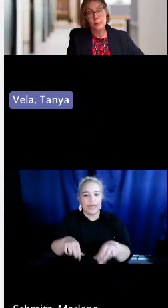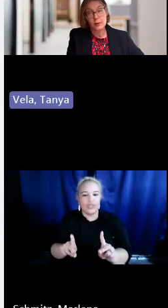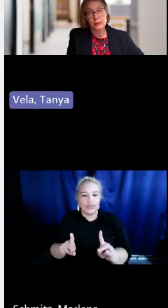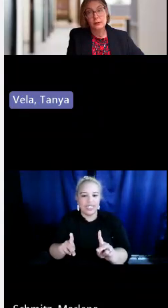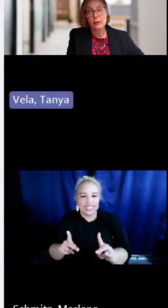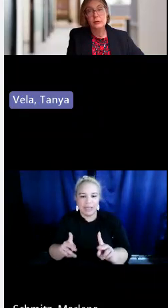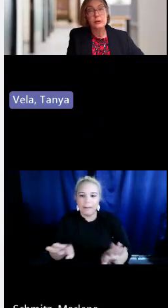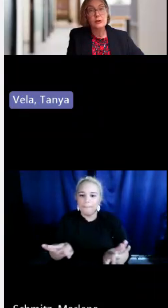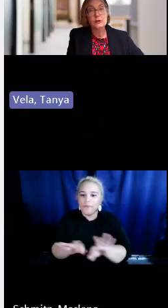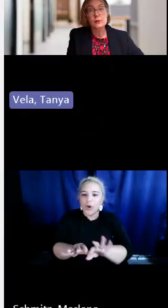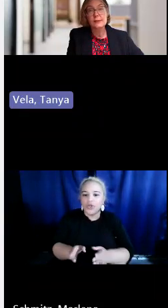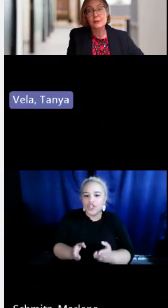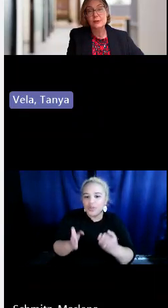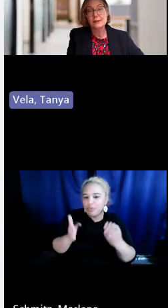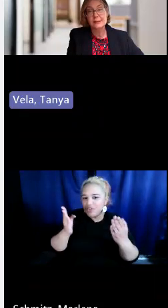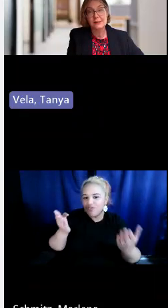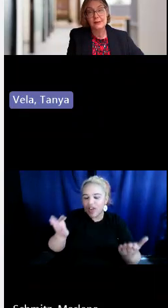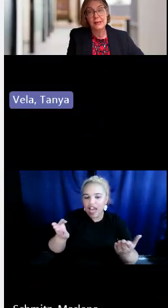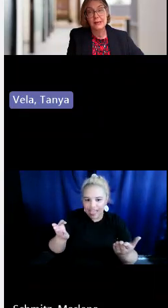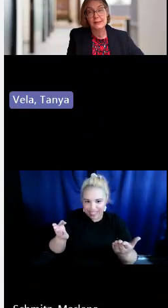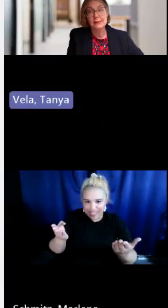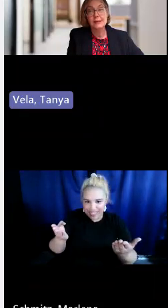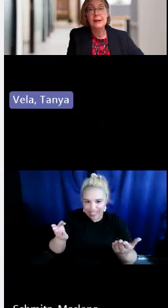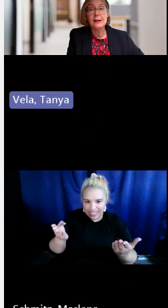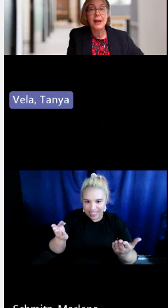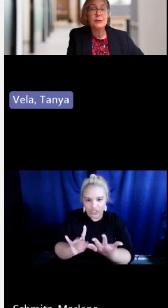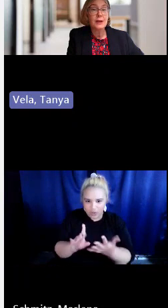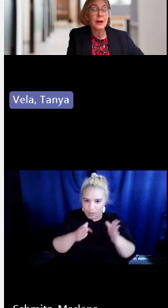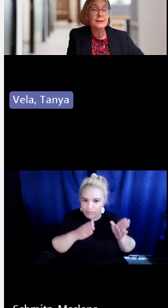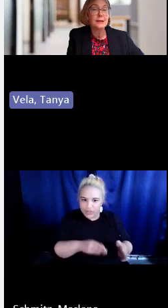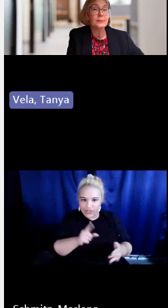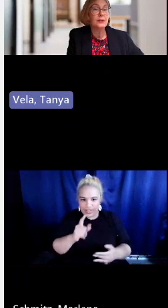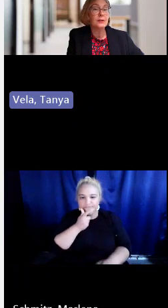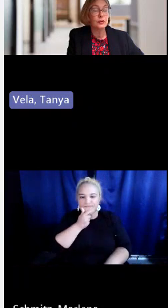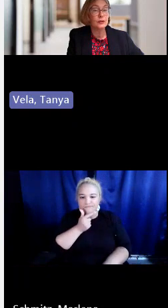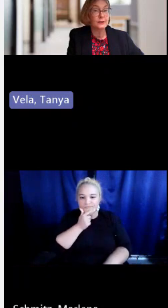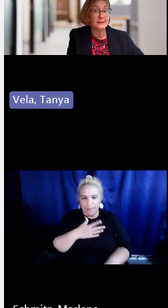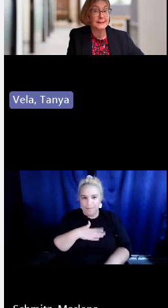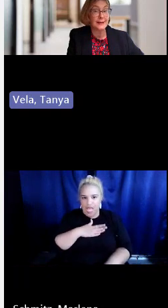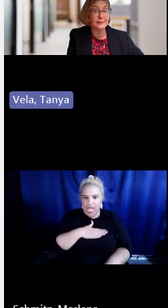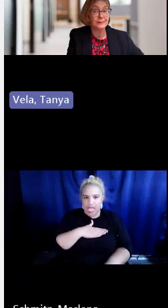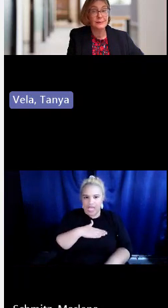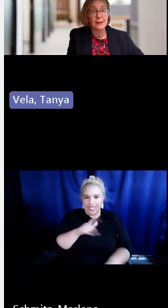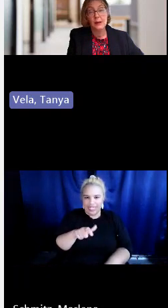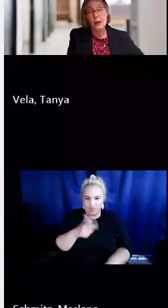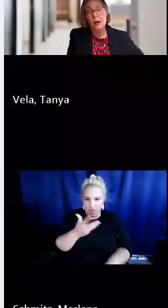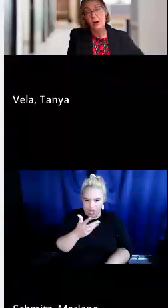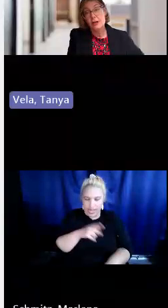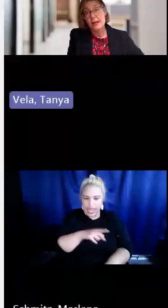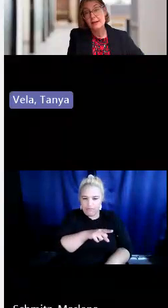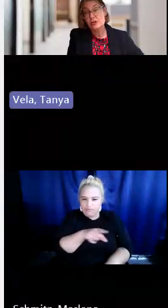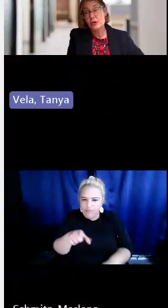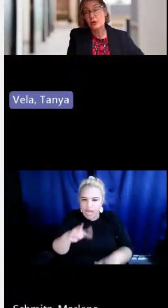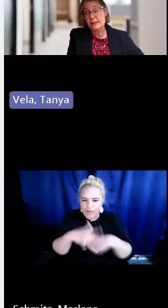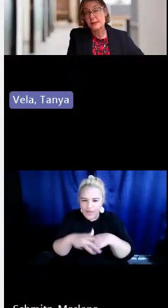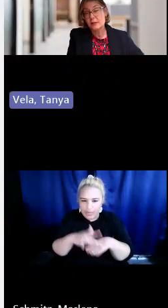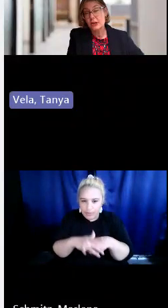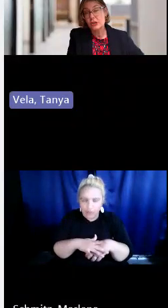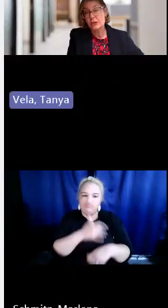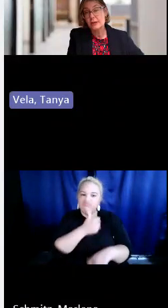benefit everyone, including those with sensory sensitivities, and align with the concept of universal design. Our next